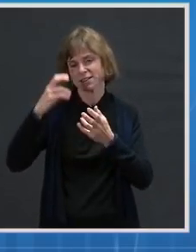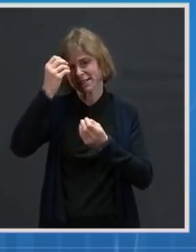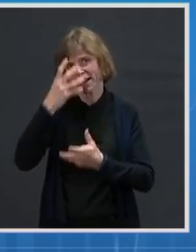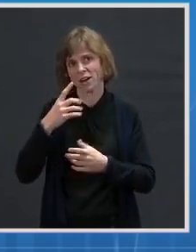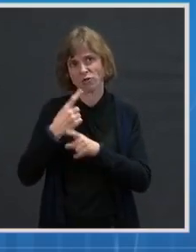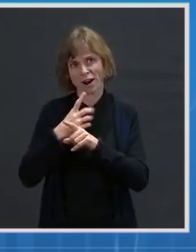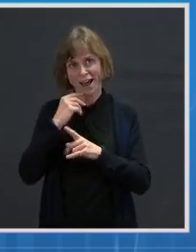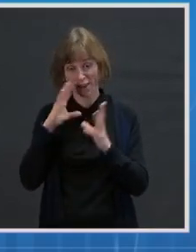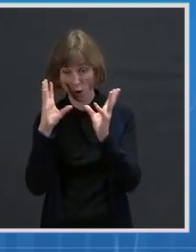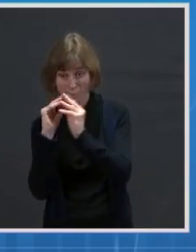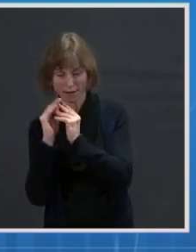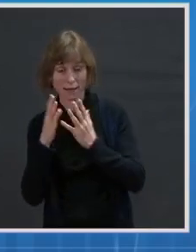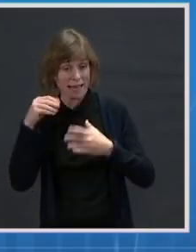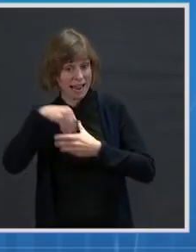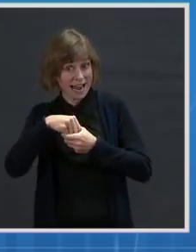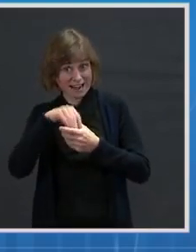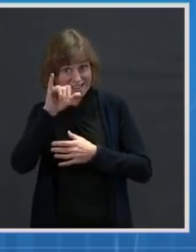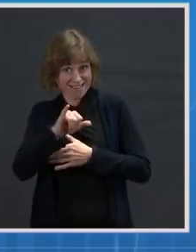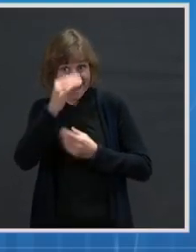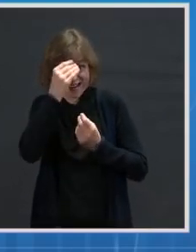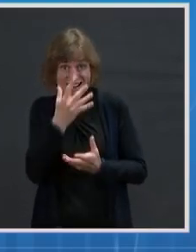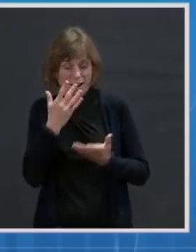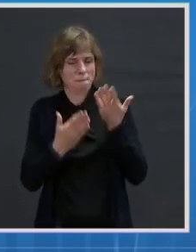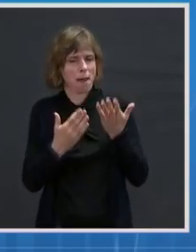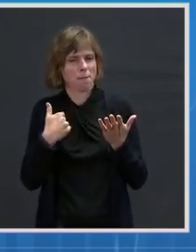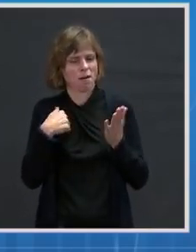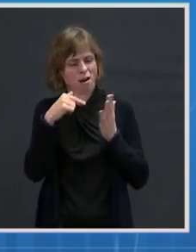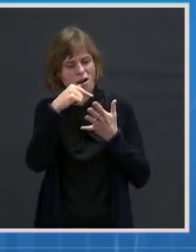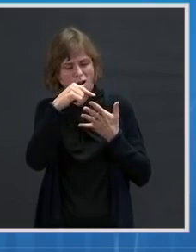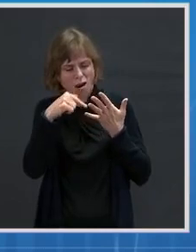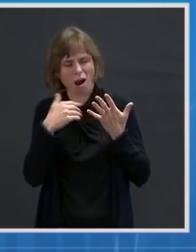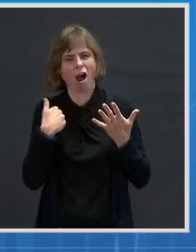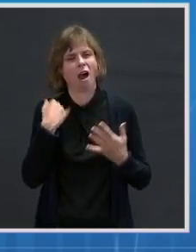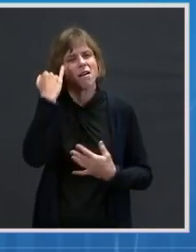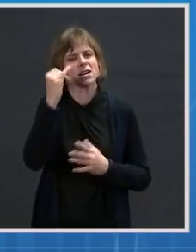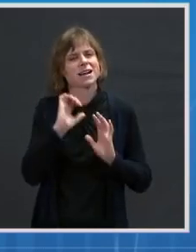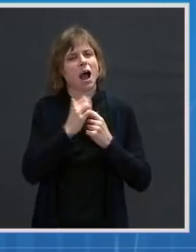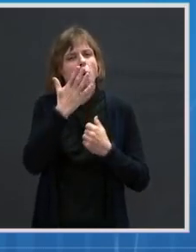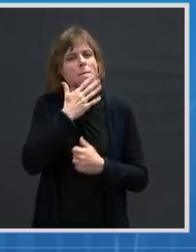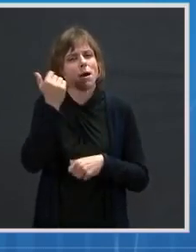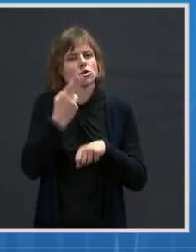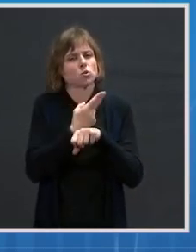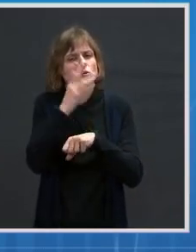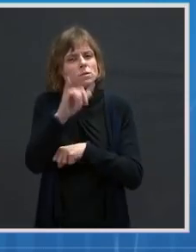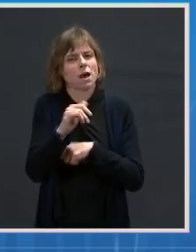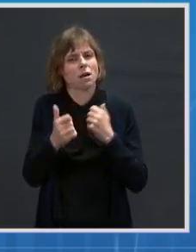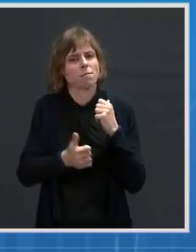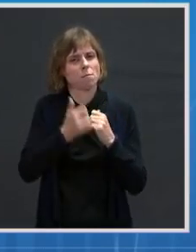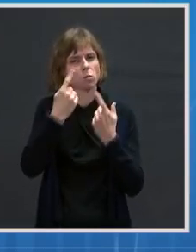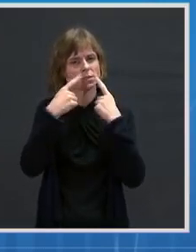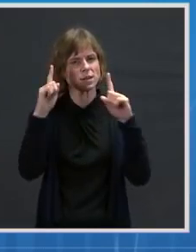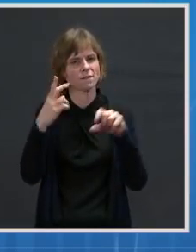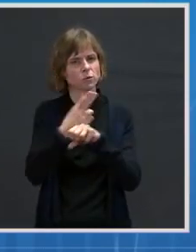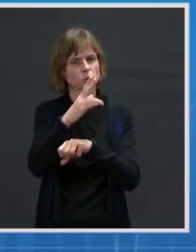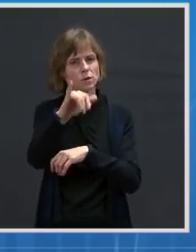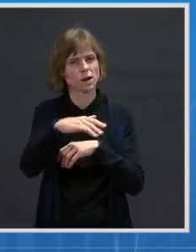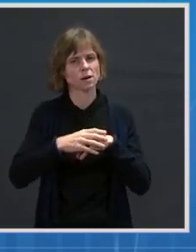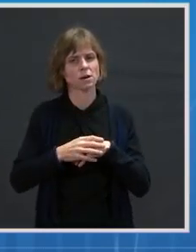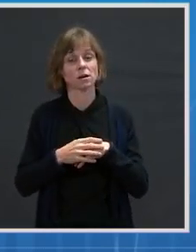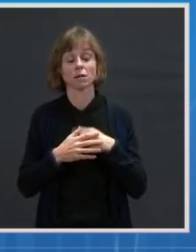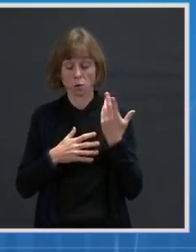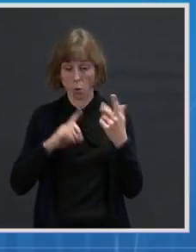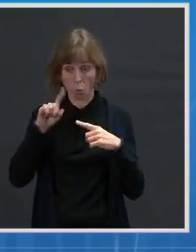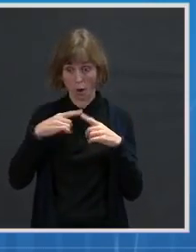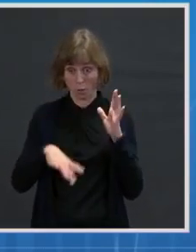data, there may be hints about just how this would be used most appropriately and most effectively. When we find that out, then